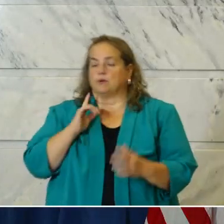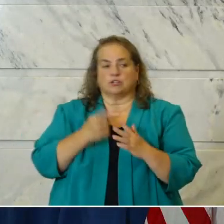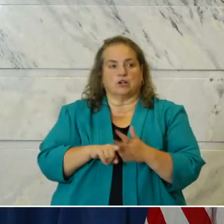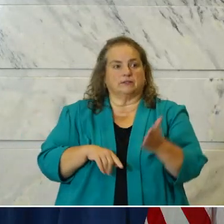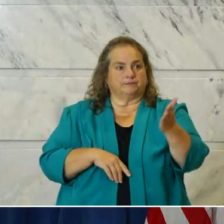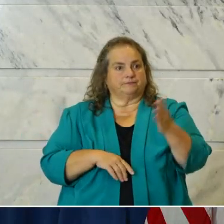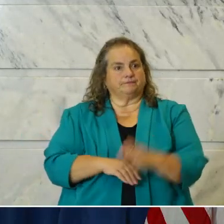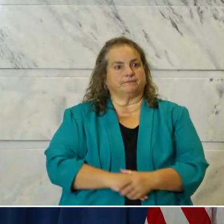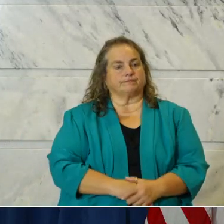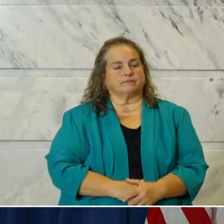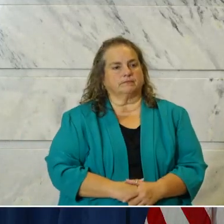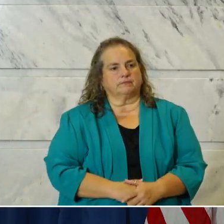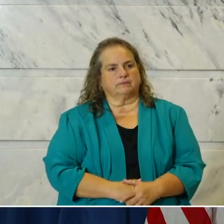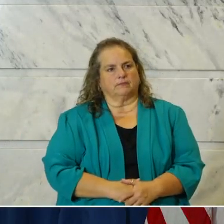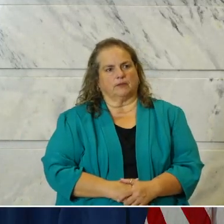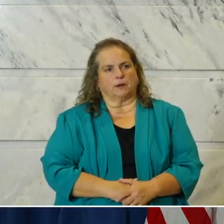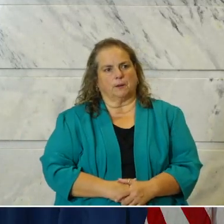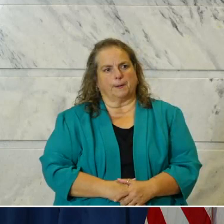over here. Nick?